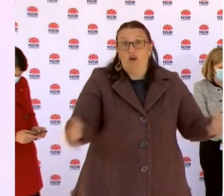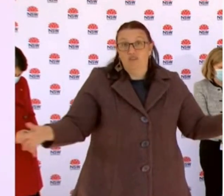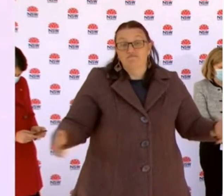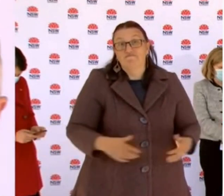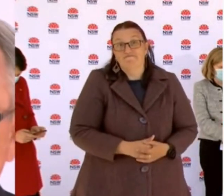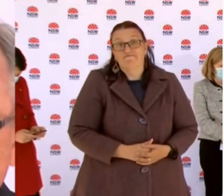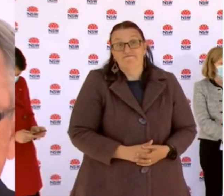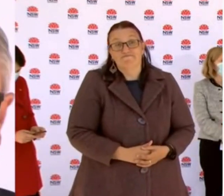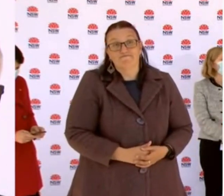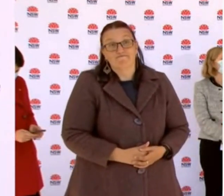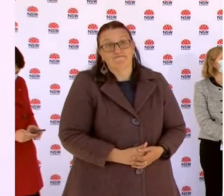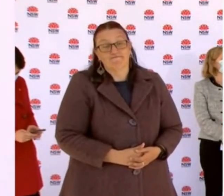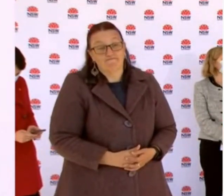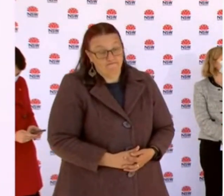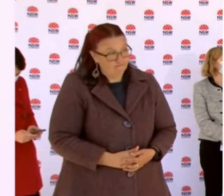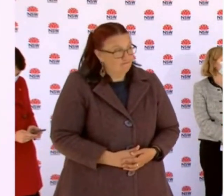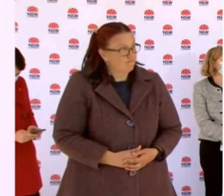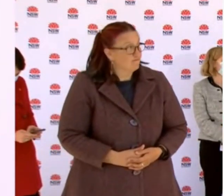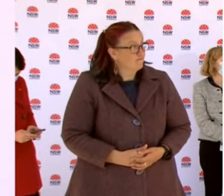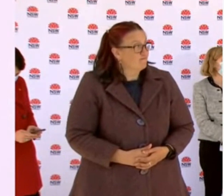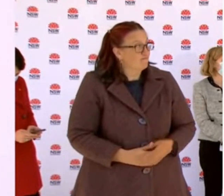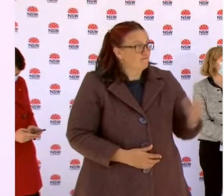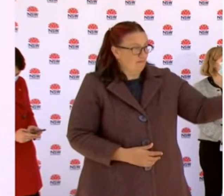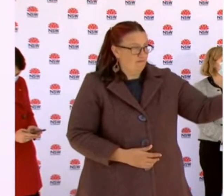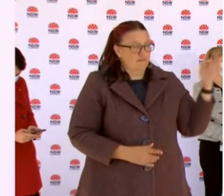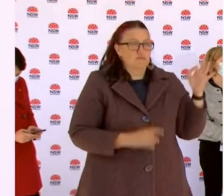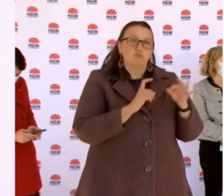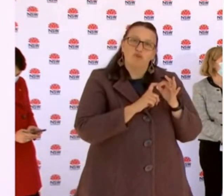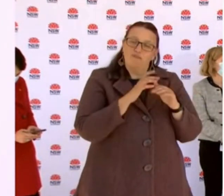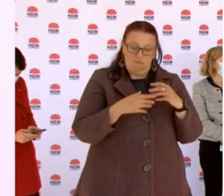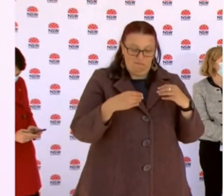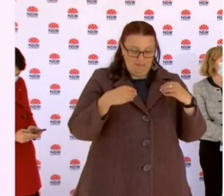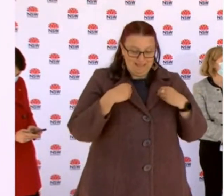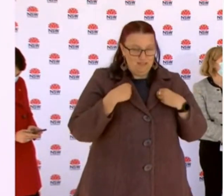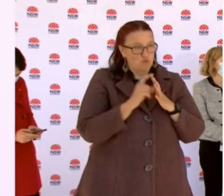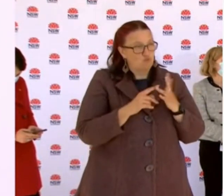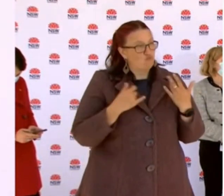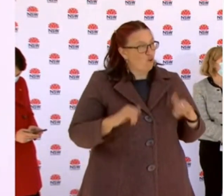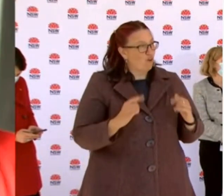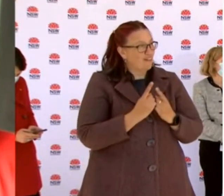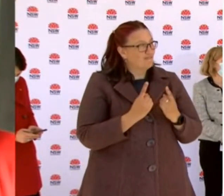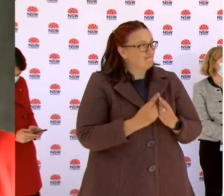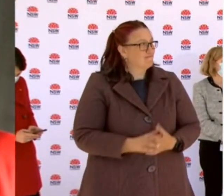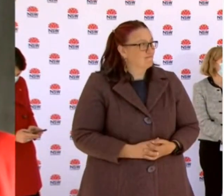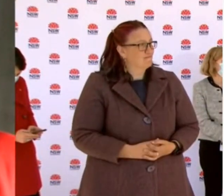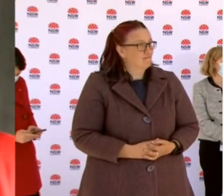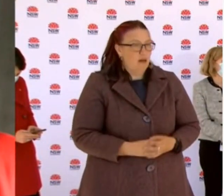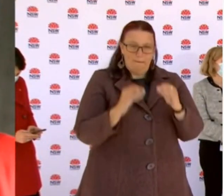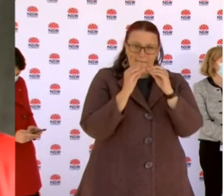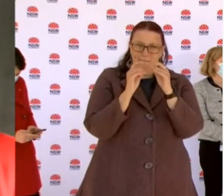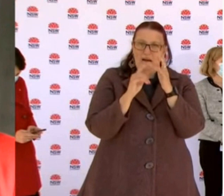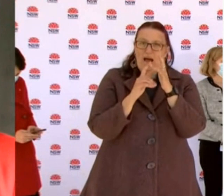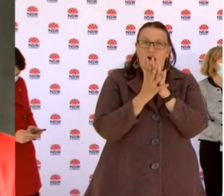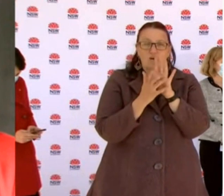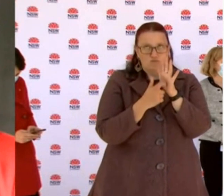like. Minister, regardless of businesses doing the wrong thing, we've had now the organic shop at Bowral,